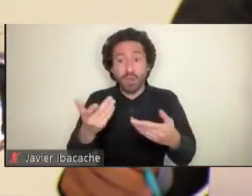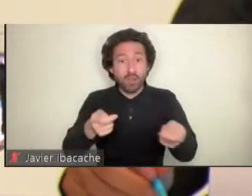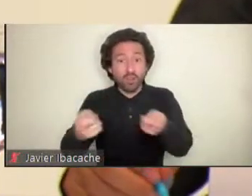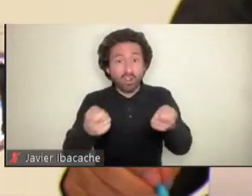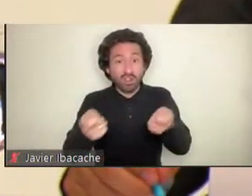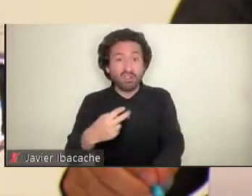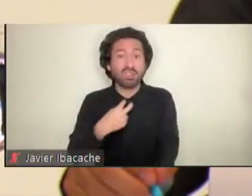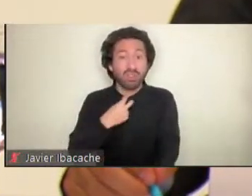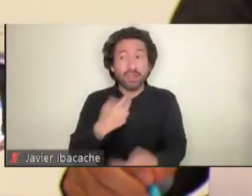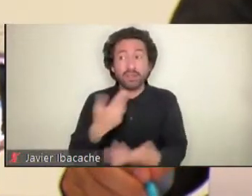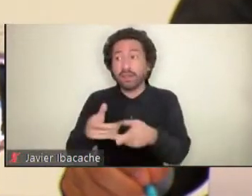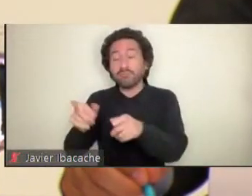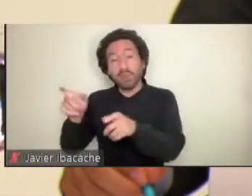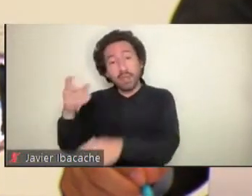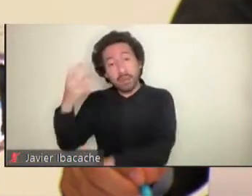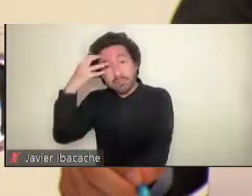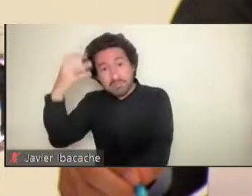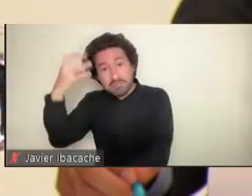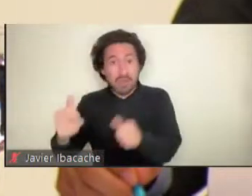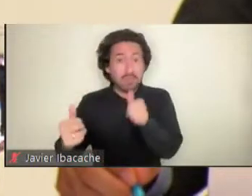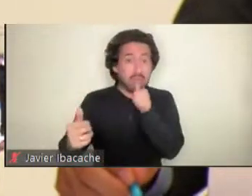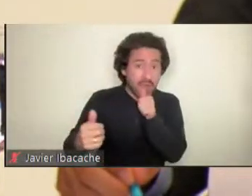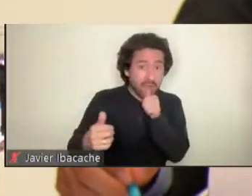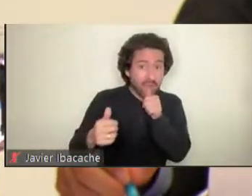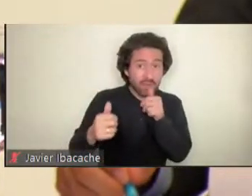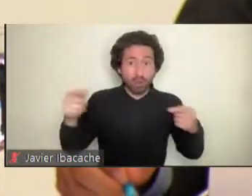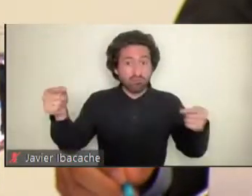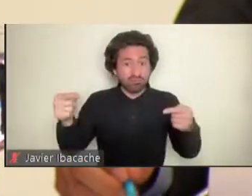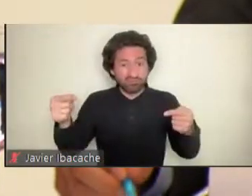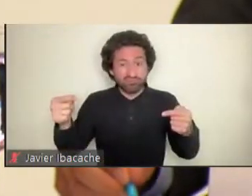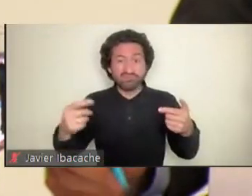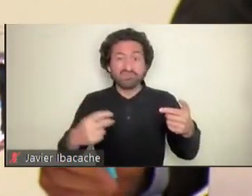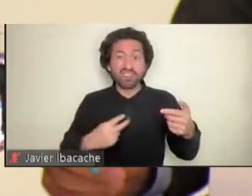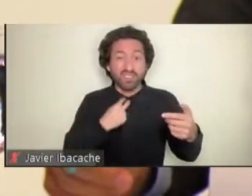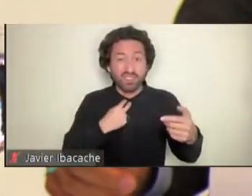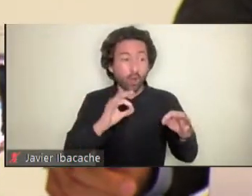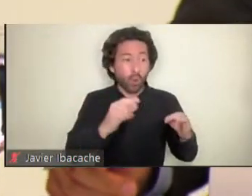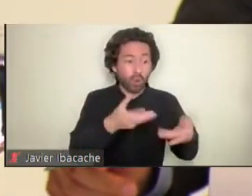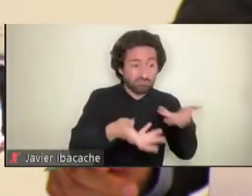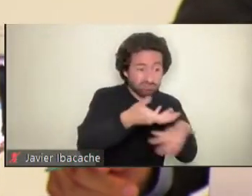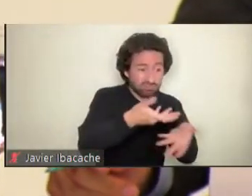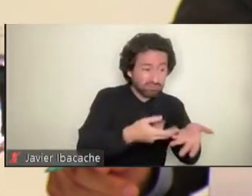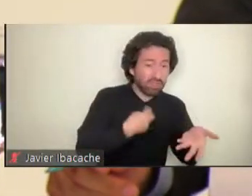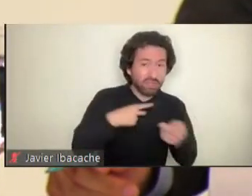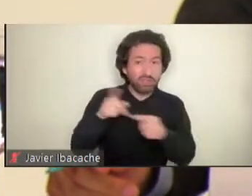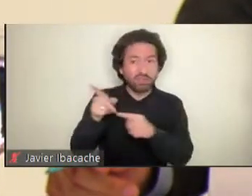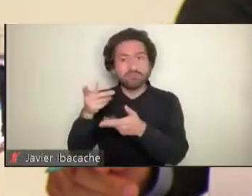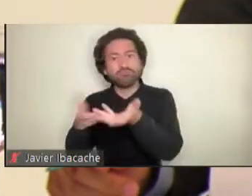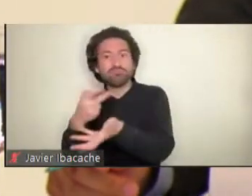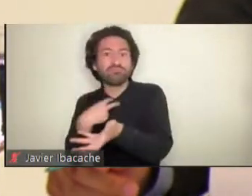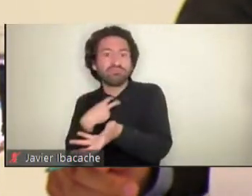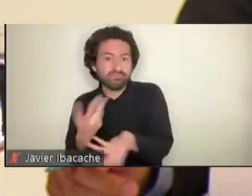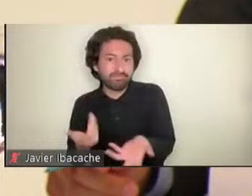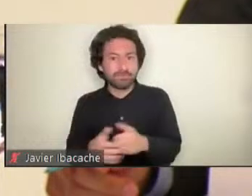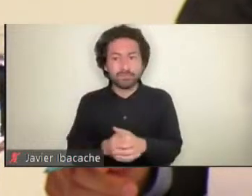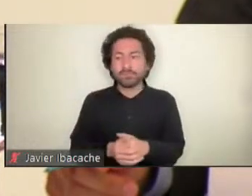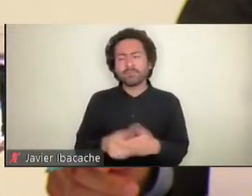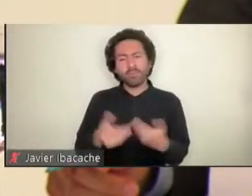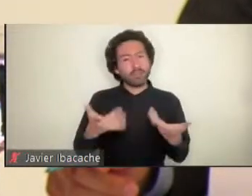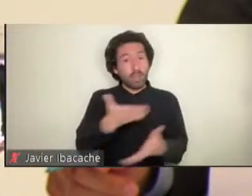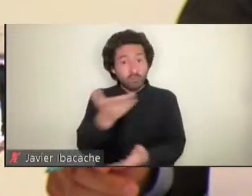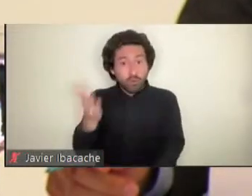coordination both between public and private, as well as in the public sector actors. Based on